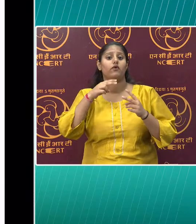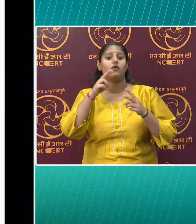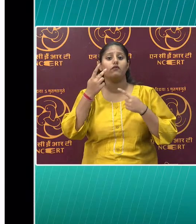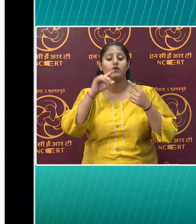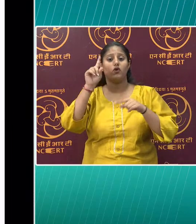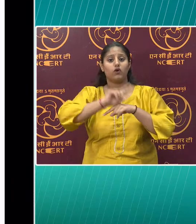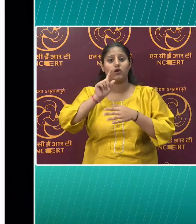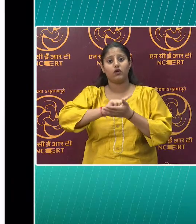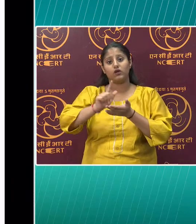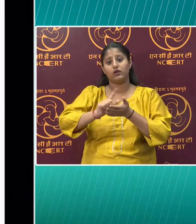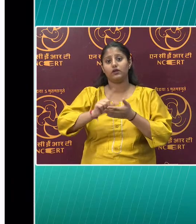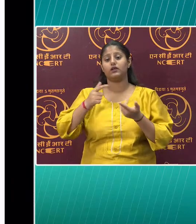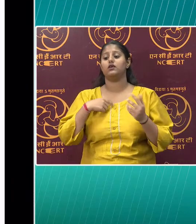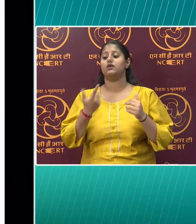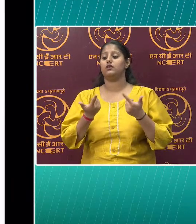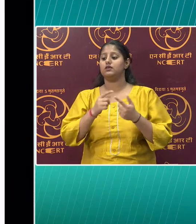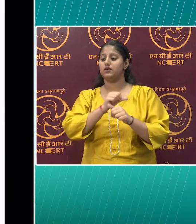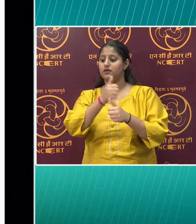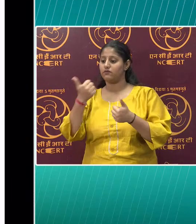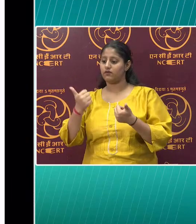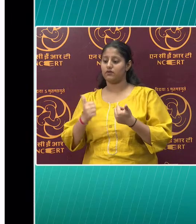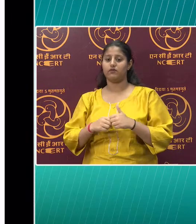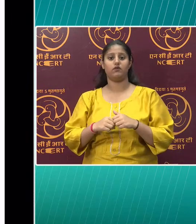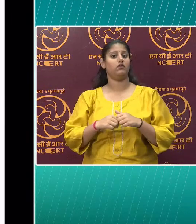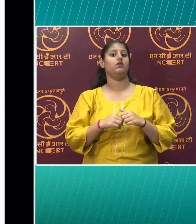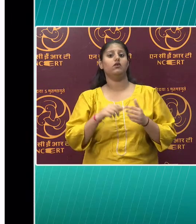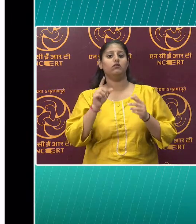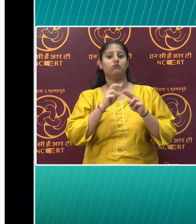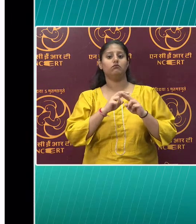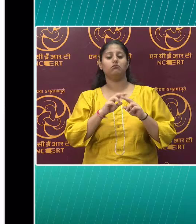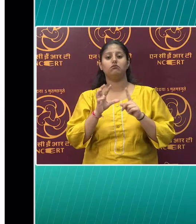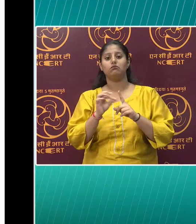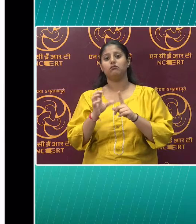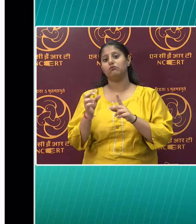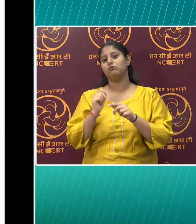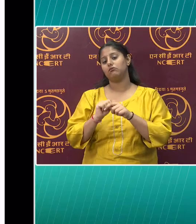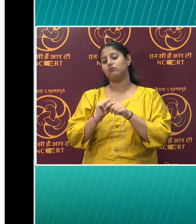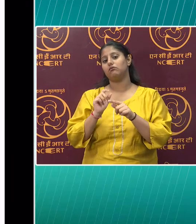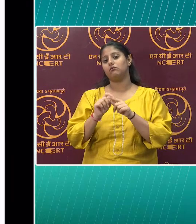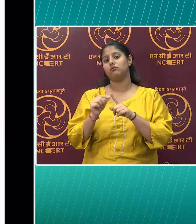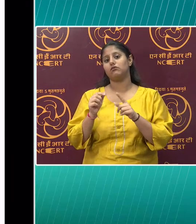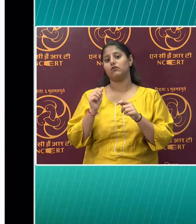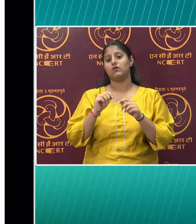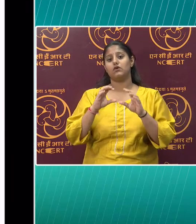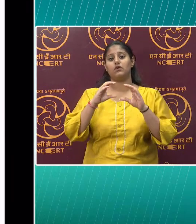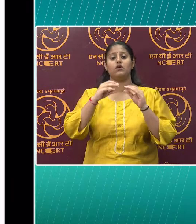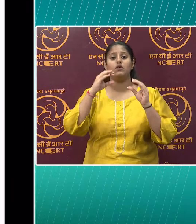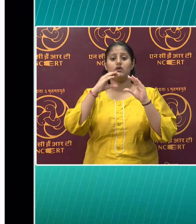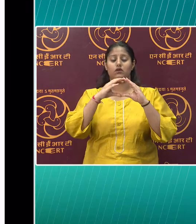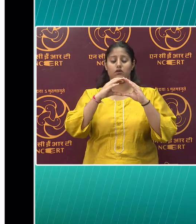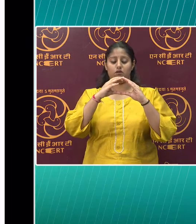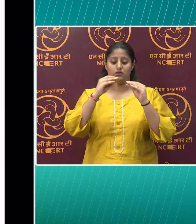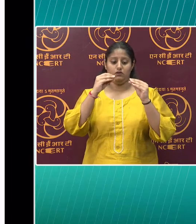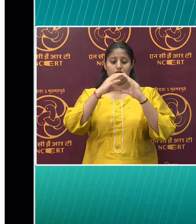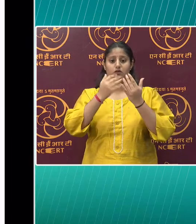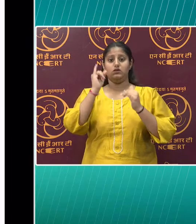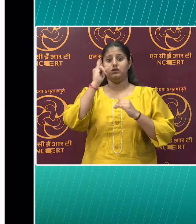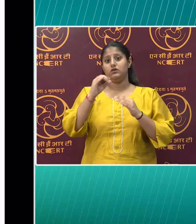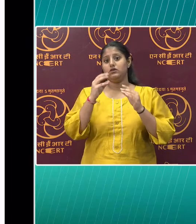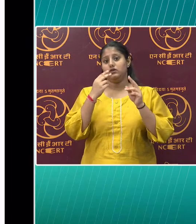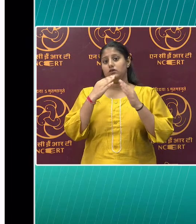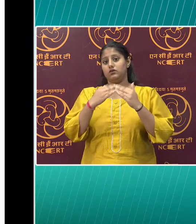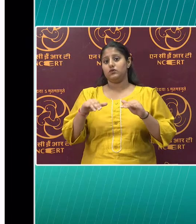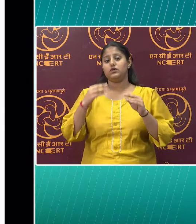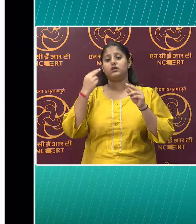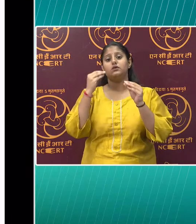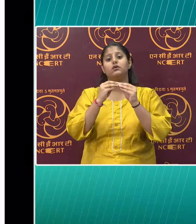coming to this activity book of vocational education for grade 6, Kaushal Bodh. This is titled as